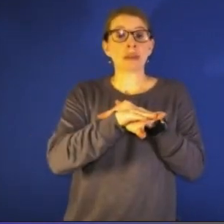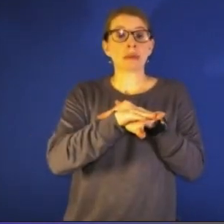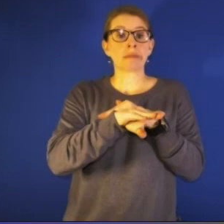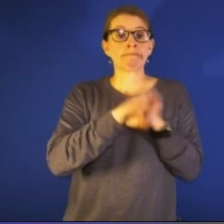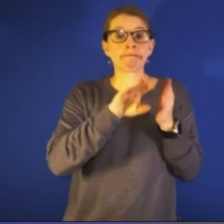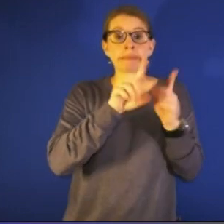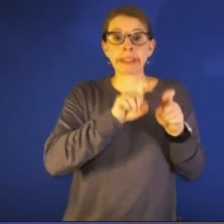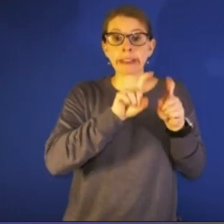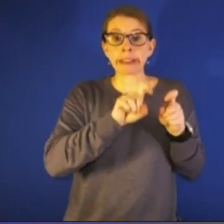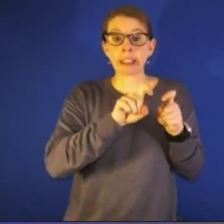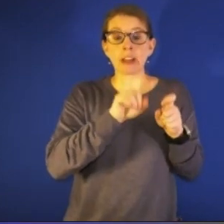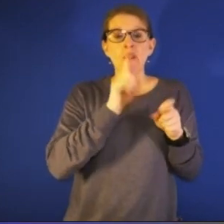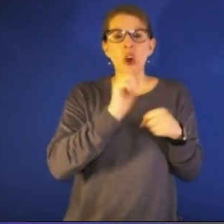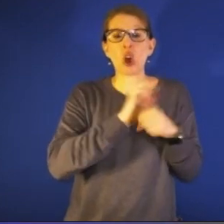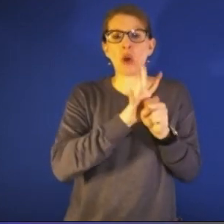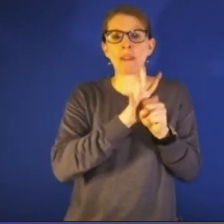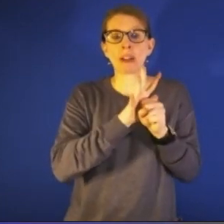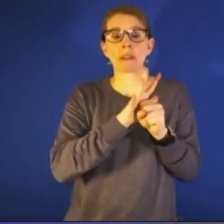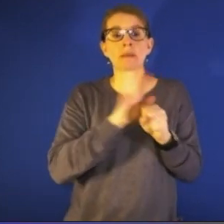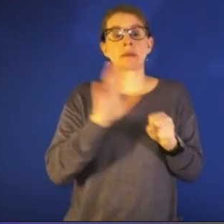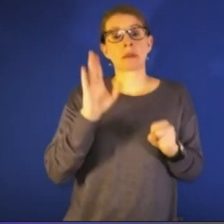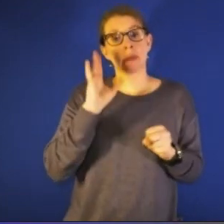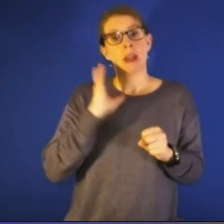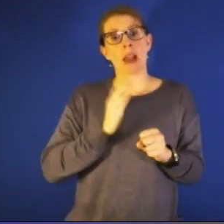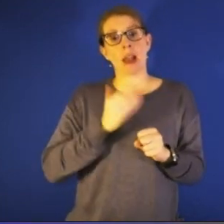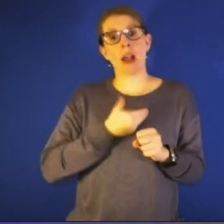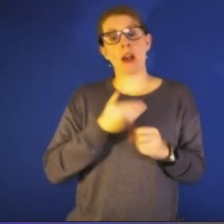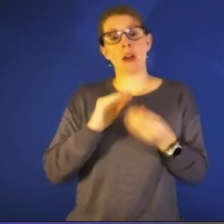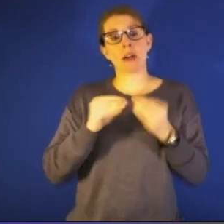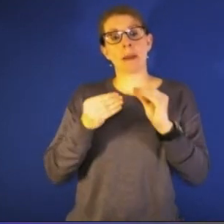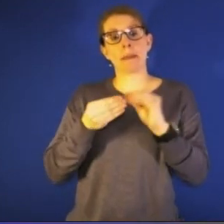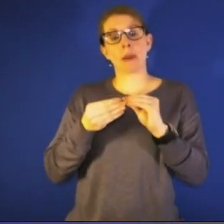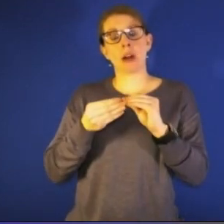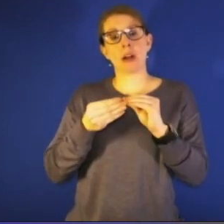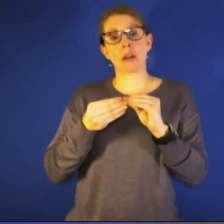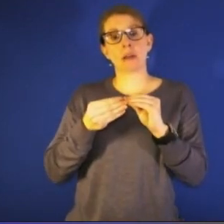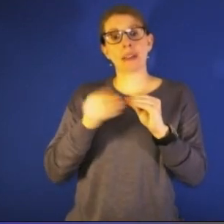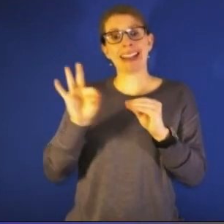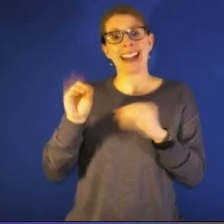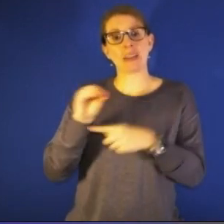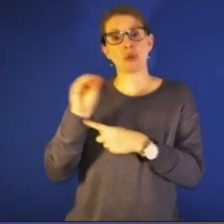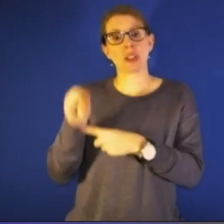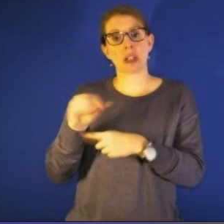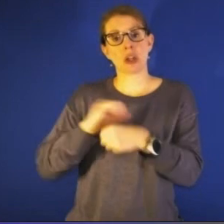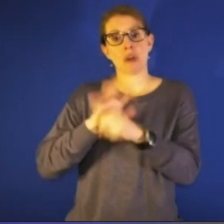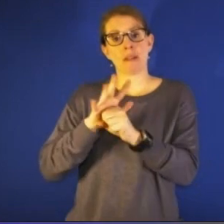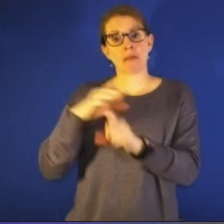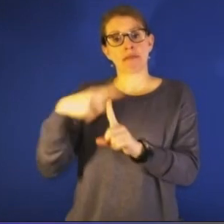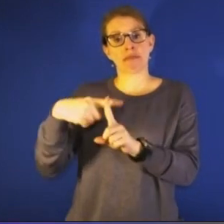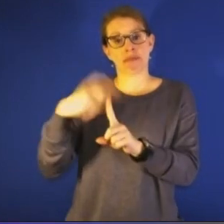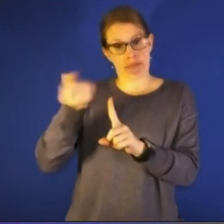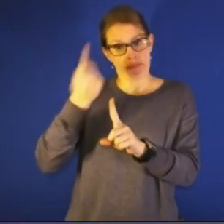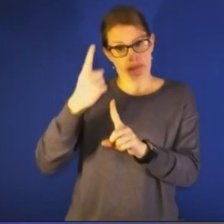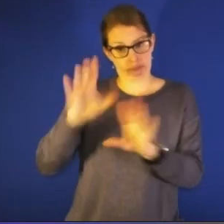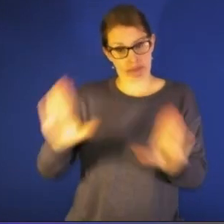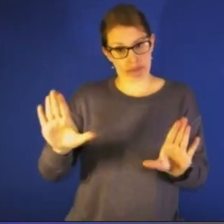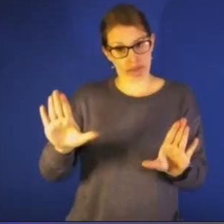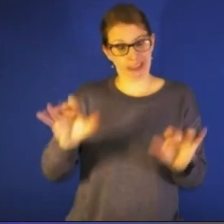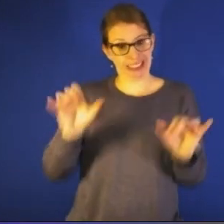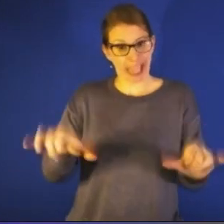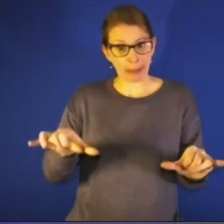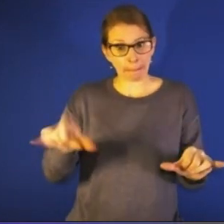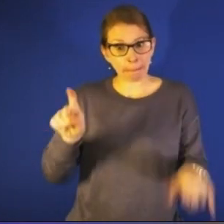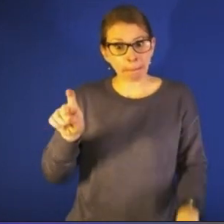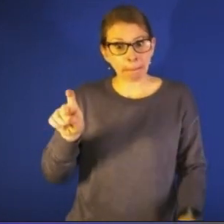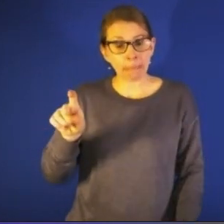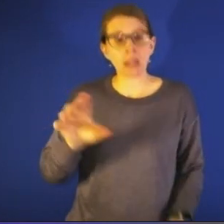on COVID, and by the way, our numbers are about 90% admitted with COVID, and because of COVID, just to be clear. So it's the same? No.